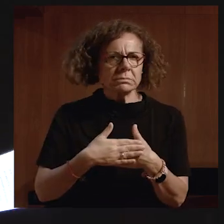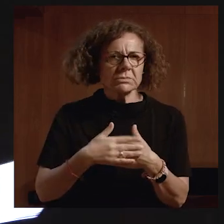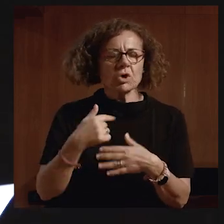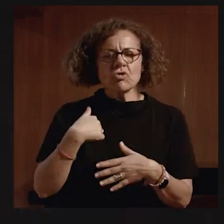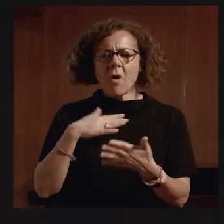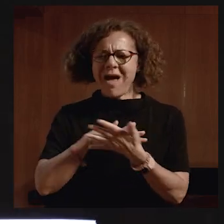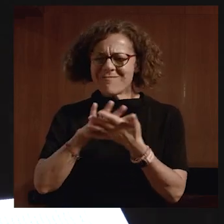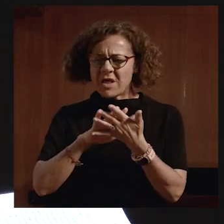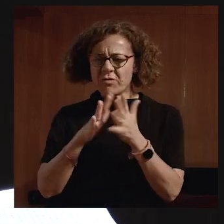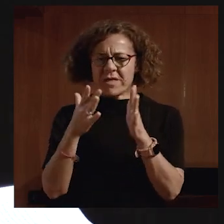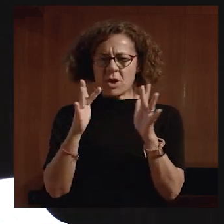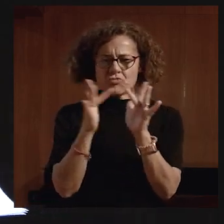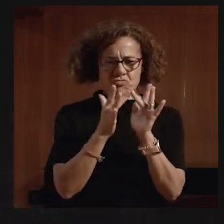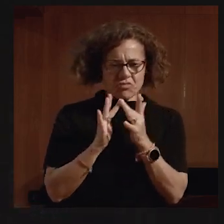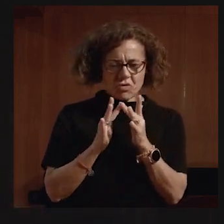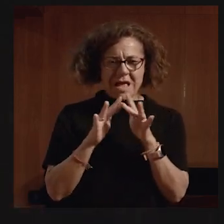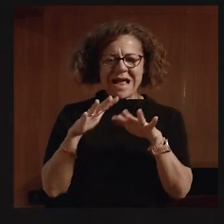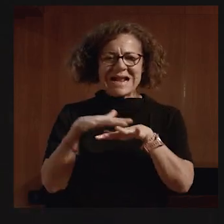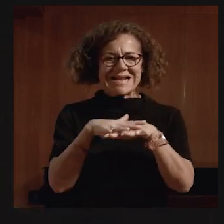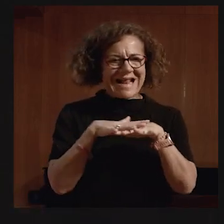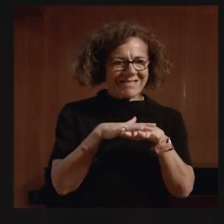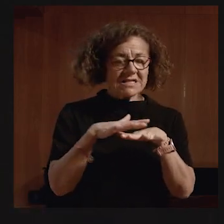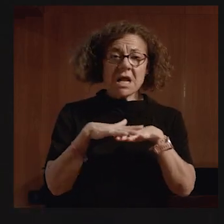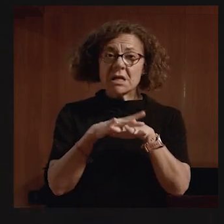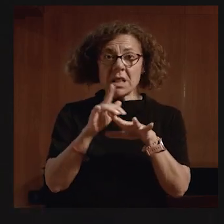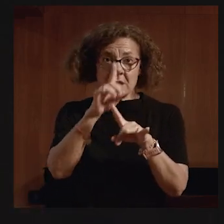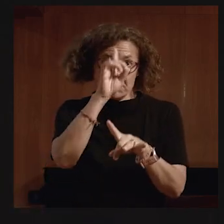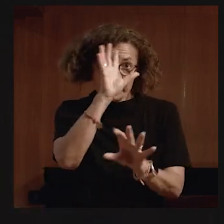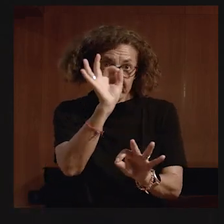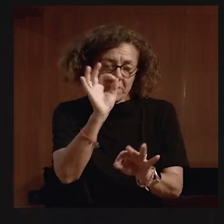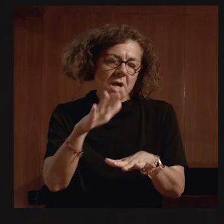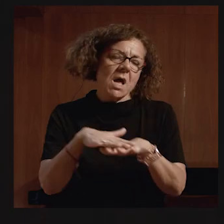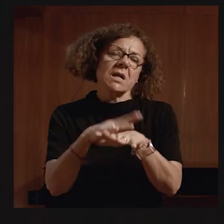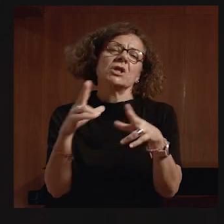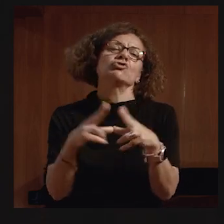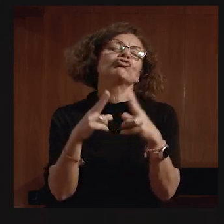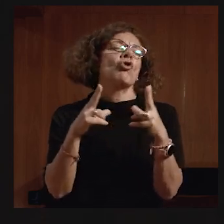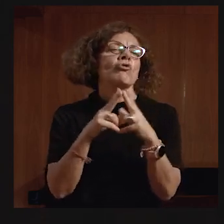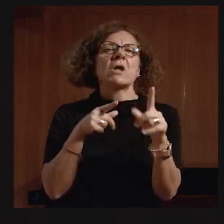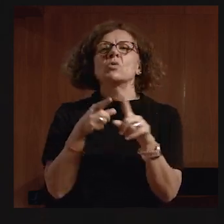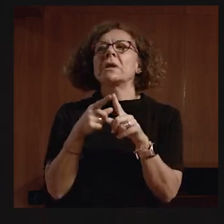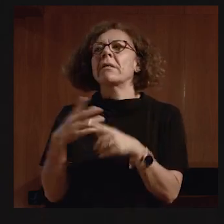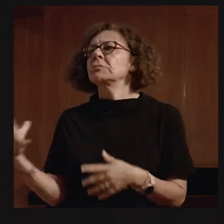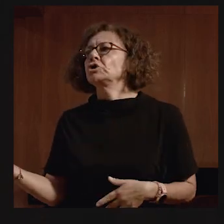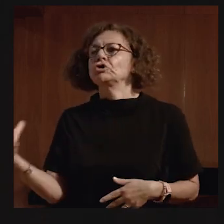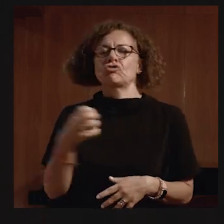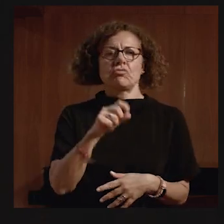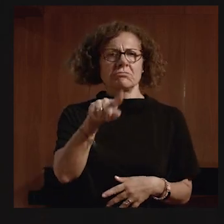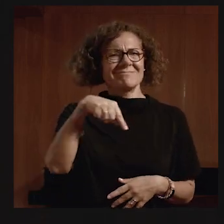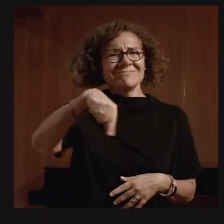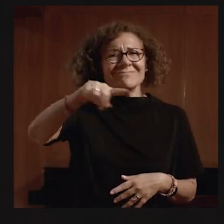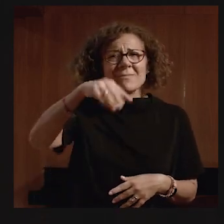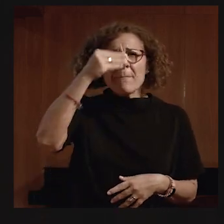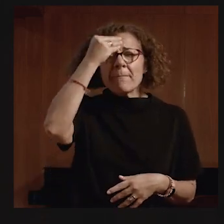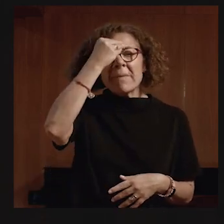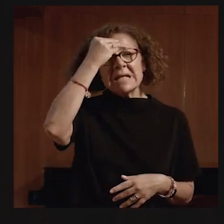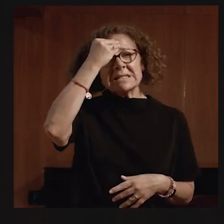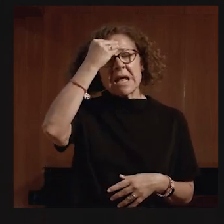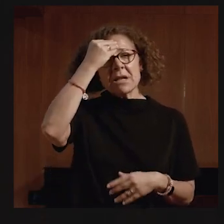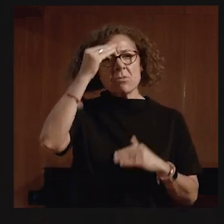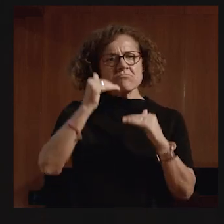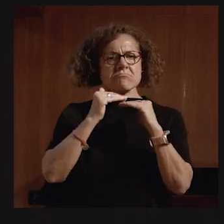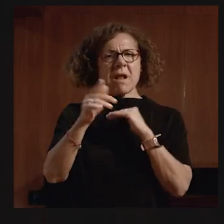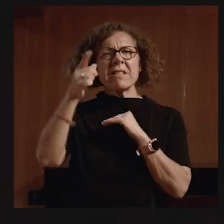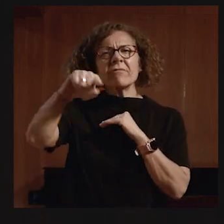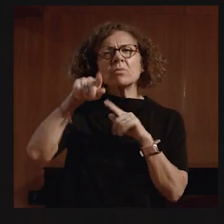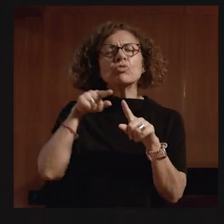obvious network is social media, something we all use. Think about the platforms you're using. And more